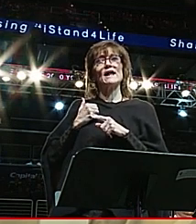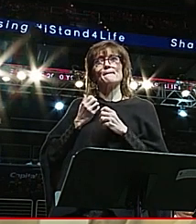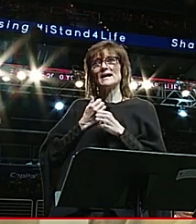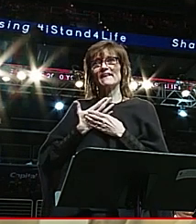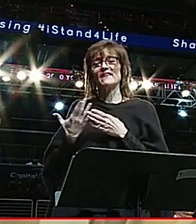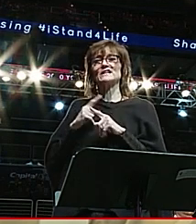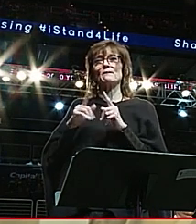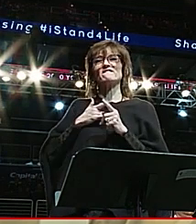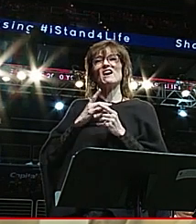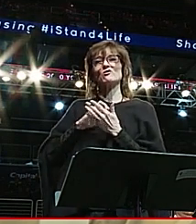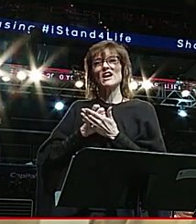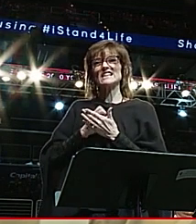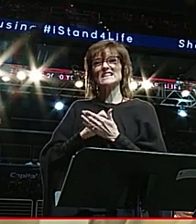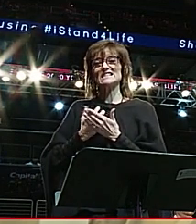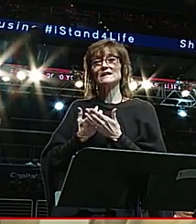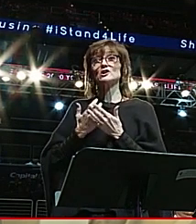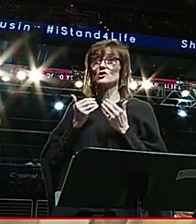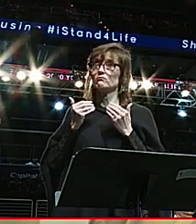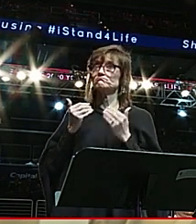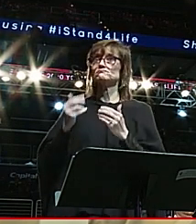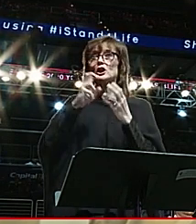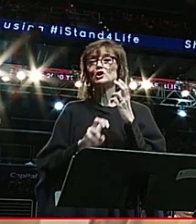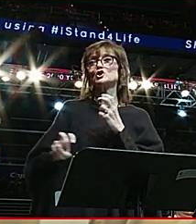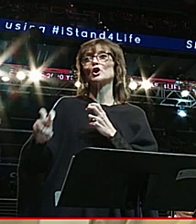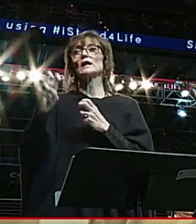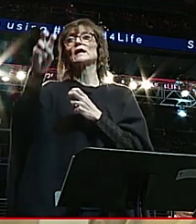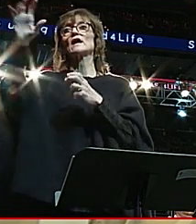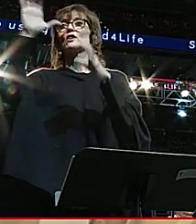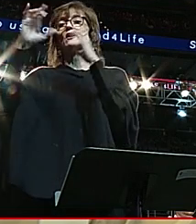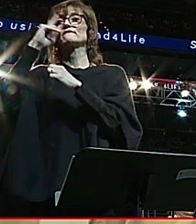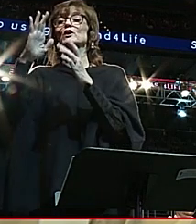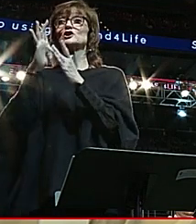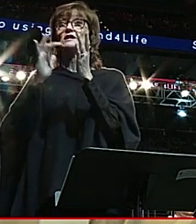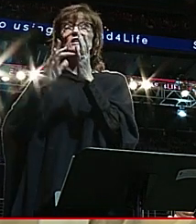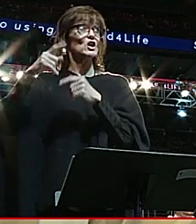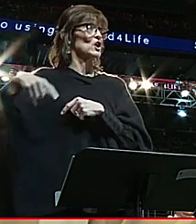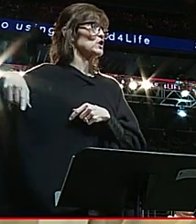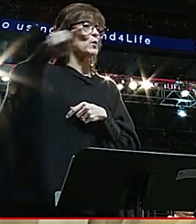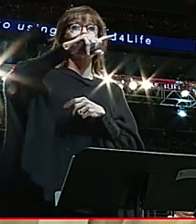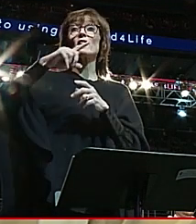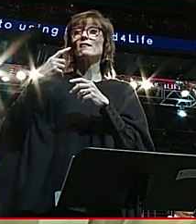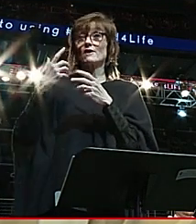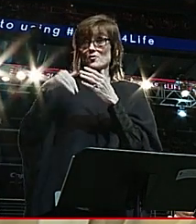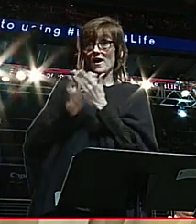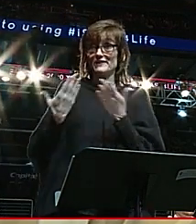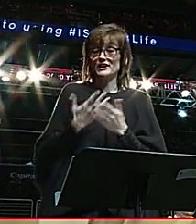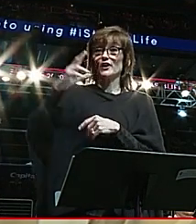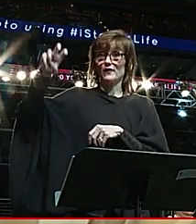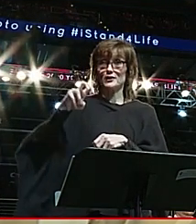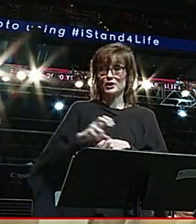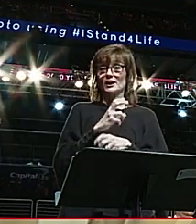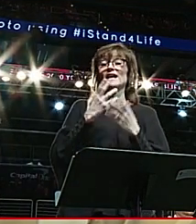so he embarks on a journey. You have embarked on a journey. You have come out of your comfort. I'm sure that sleeping on the bus,